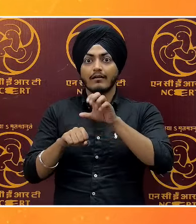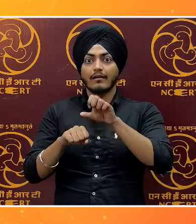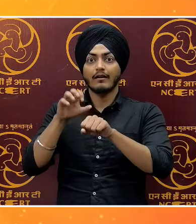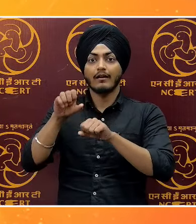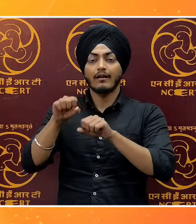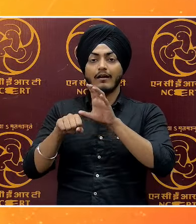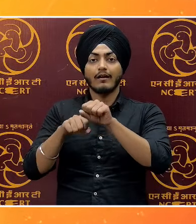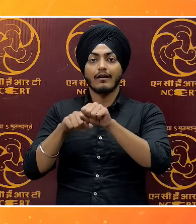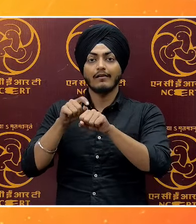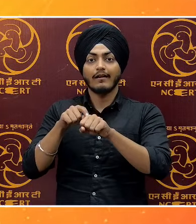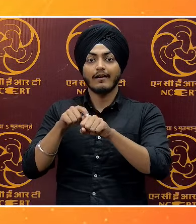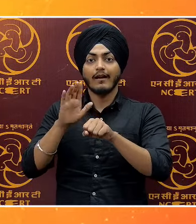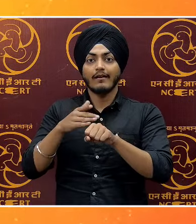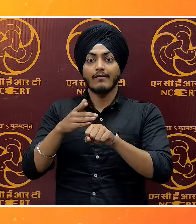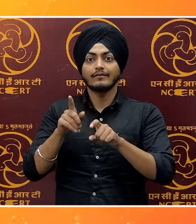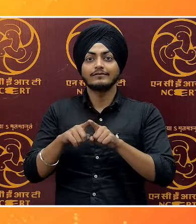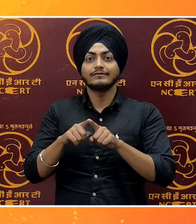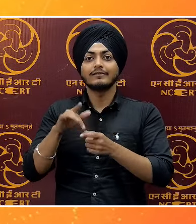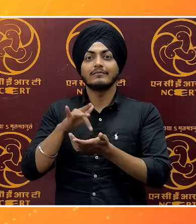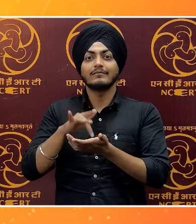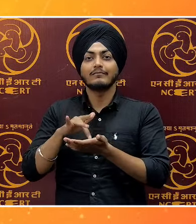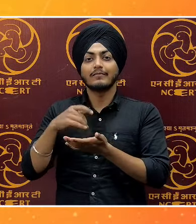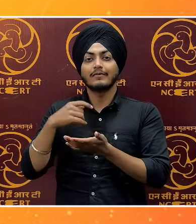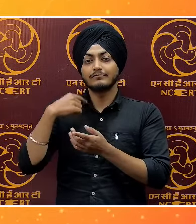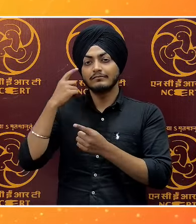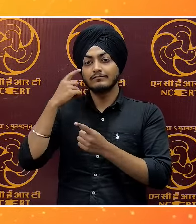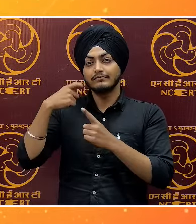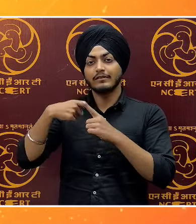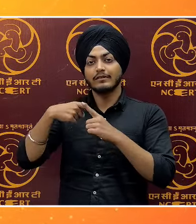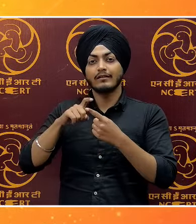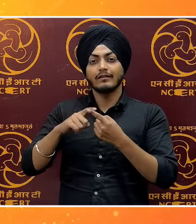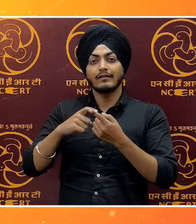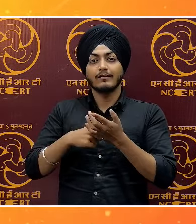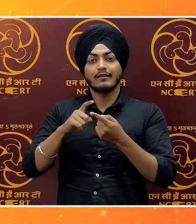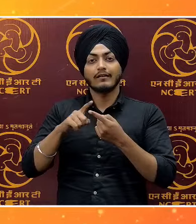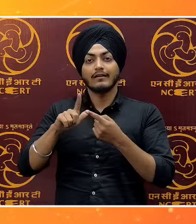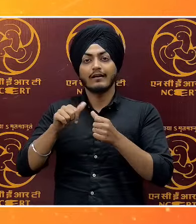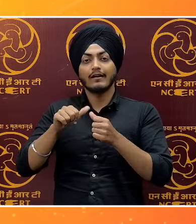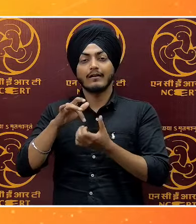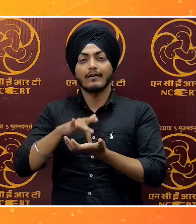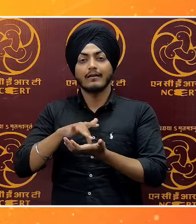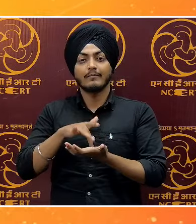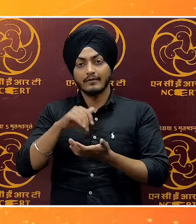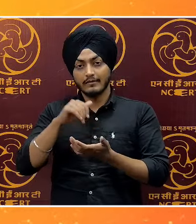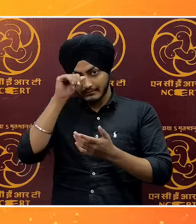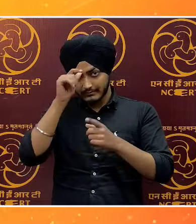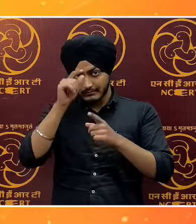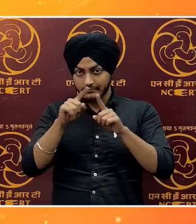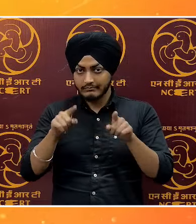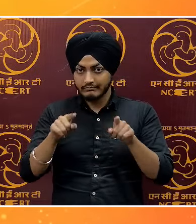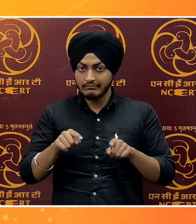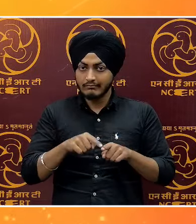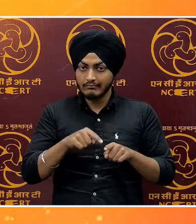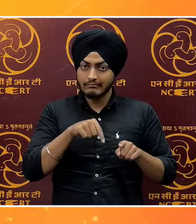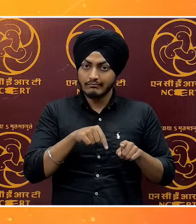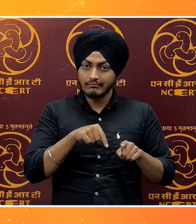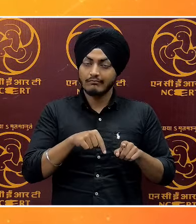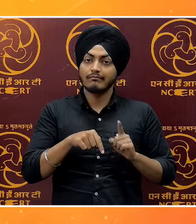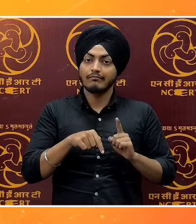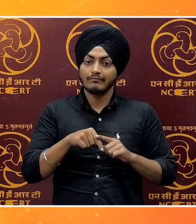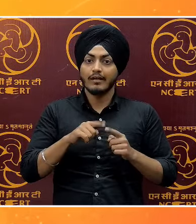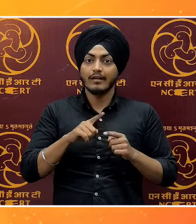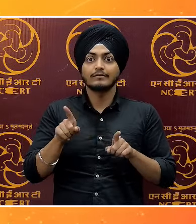some interesting town in Kerala, I suppose. Yeah. It reminds me of backwaters of Kerala. Exactly. So this is not